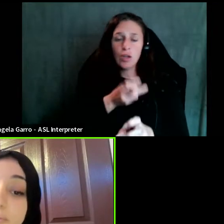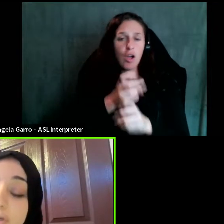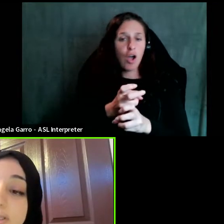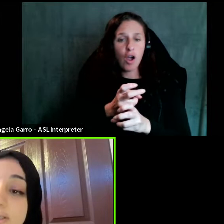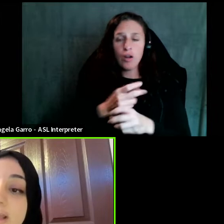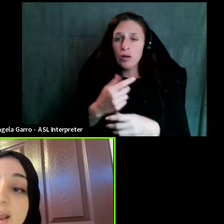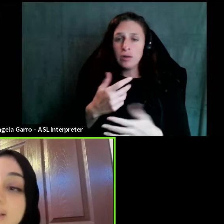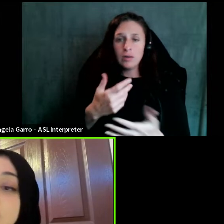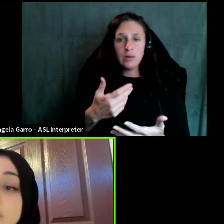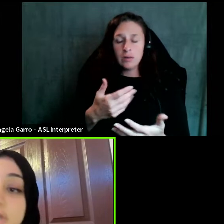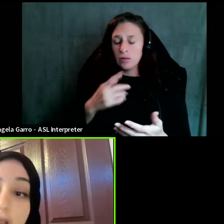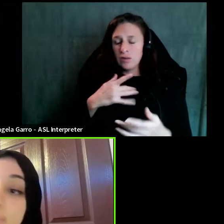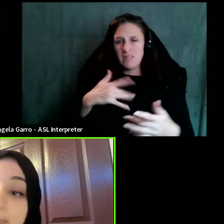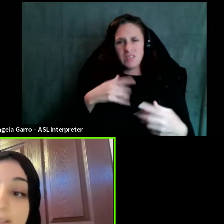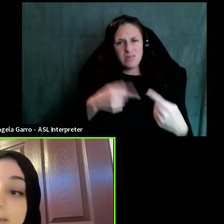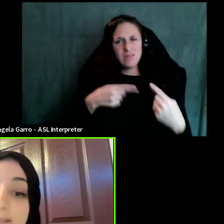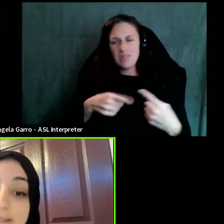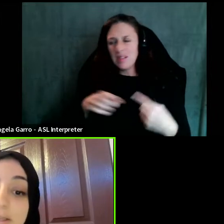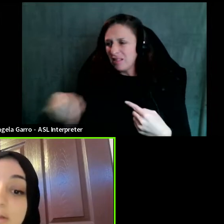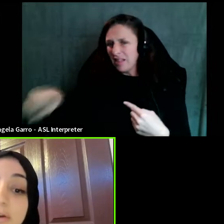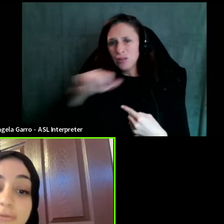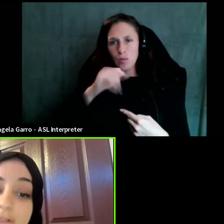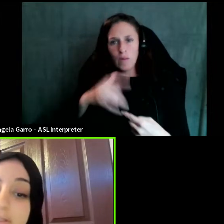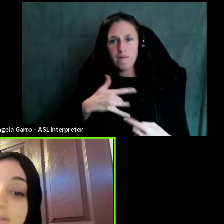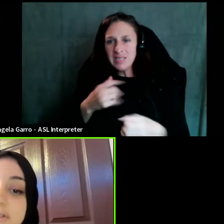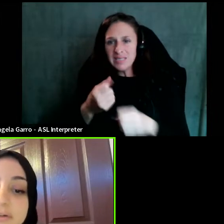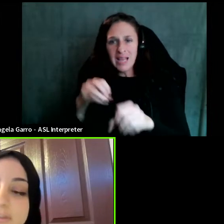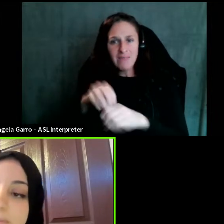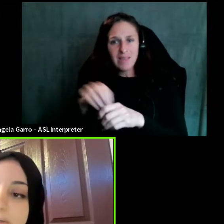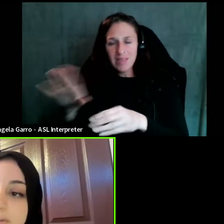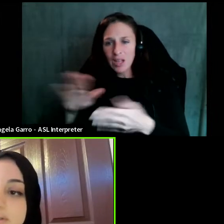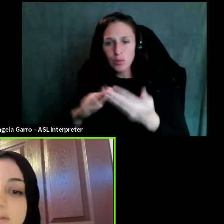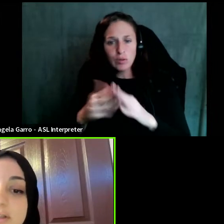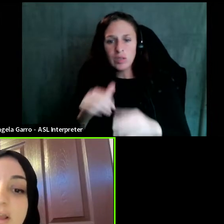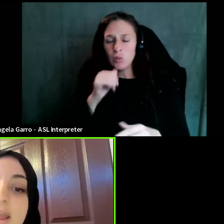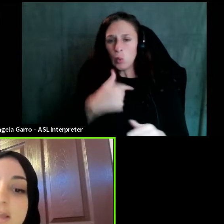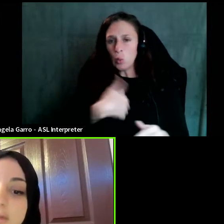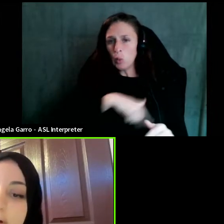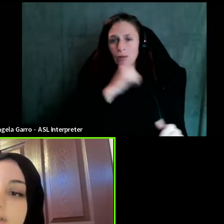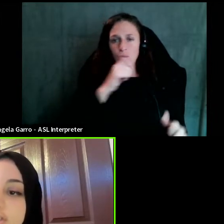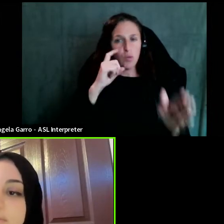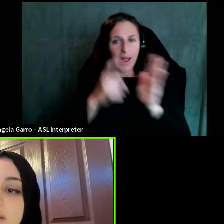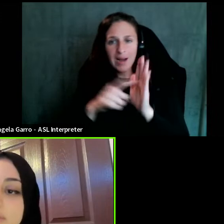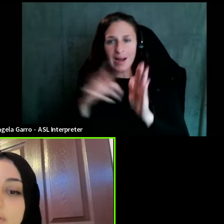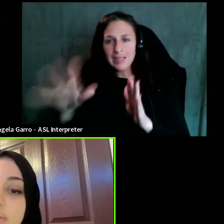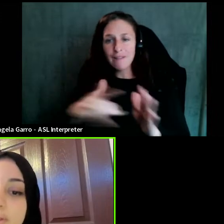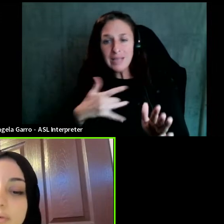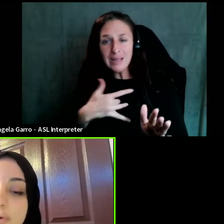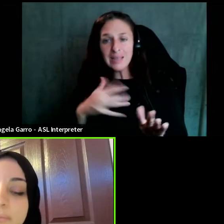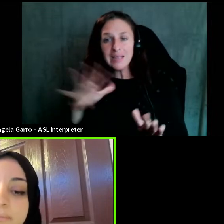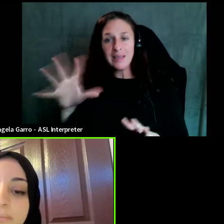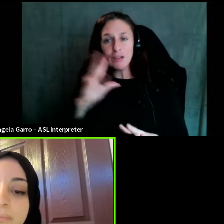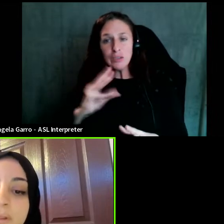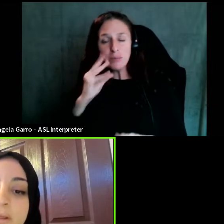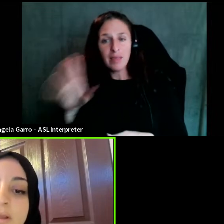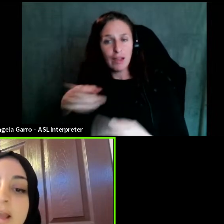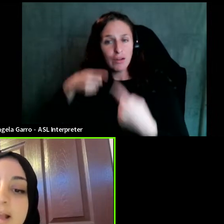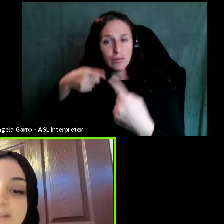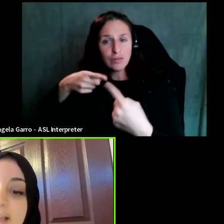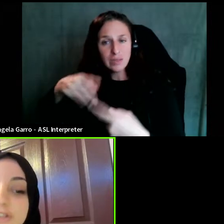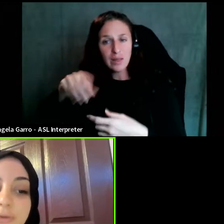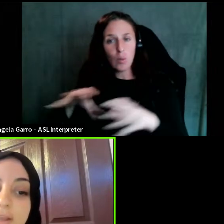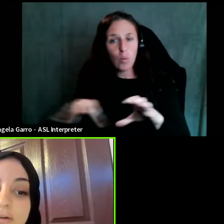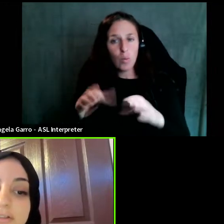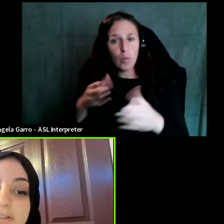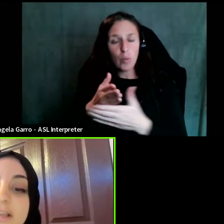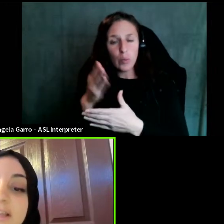safe in our communities and that we're not recognizing their feelings, their experiences, and the hardships that they're going through.